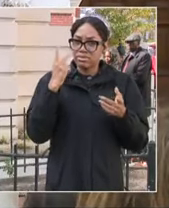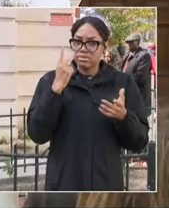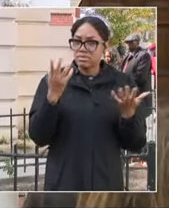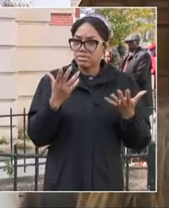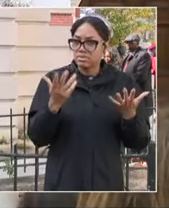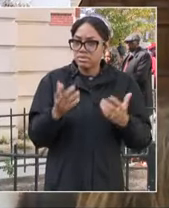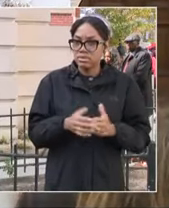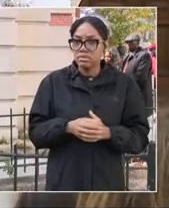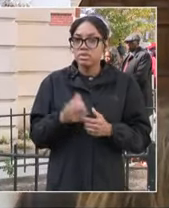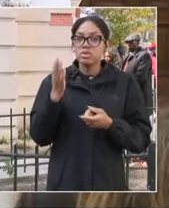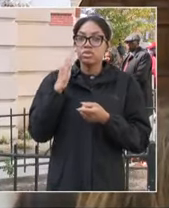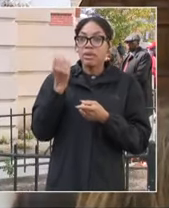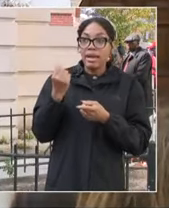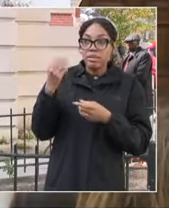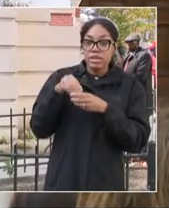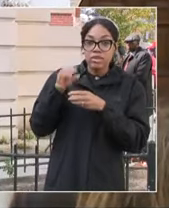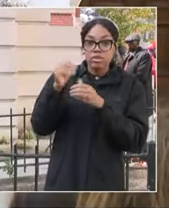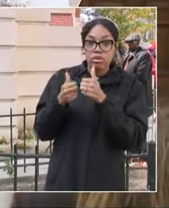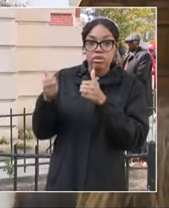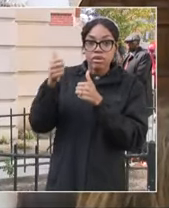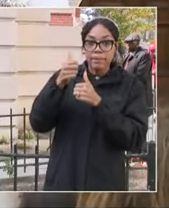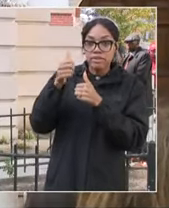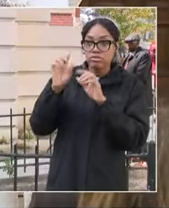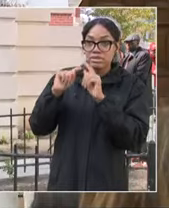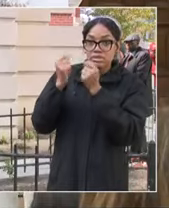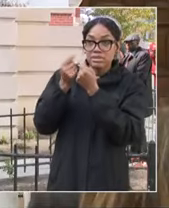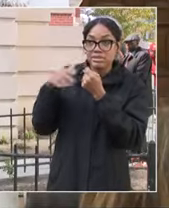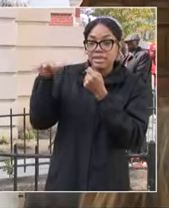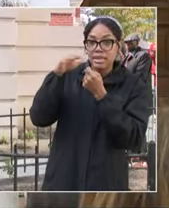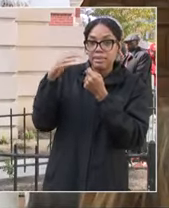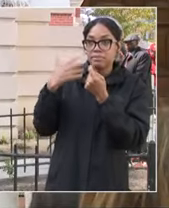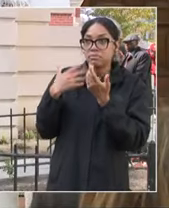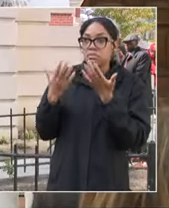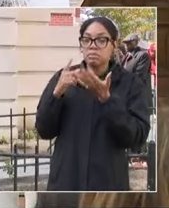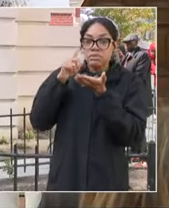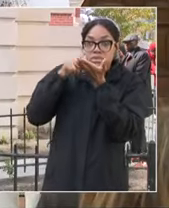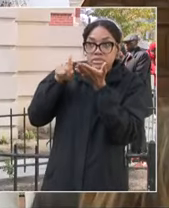be the subject or target of an investigation. No. So I have